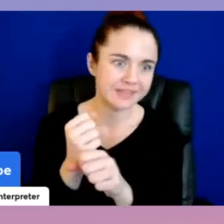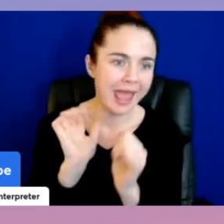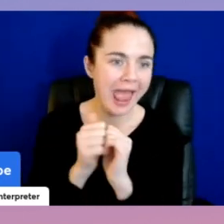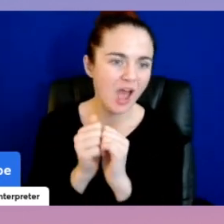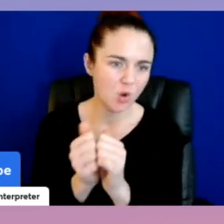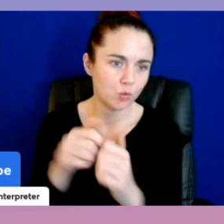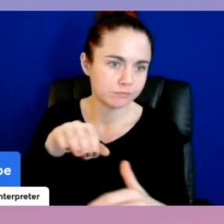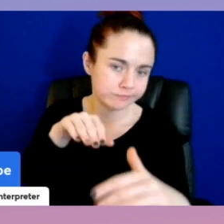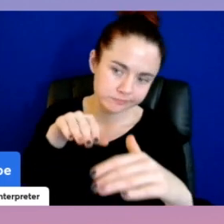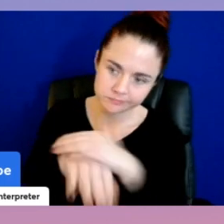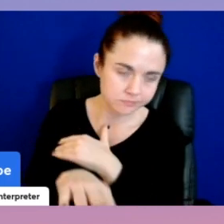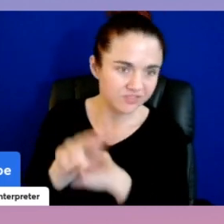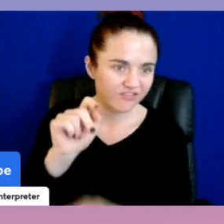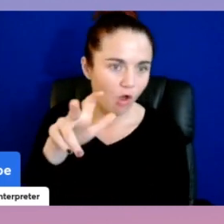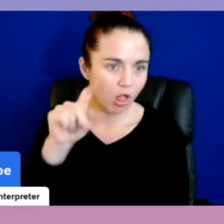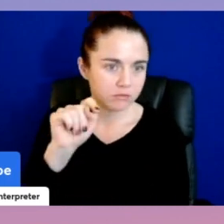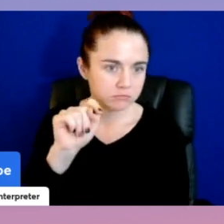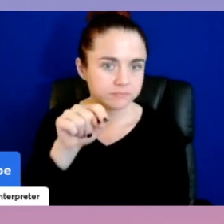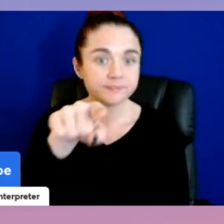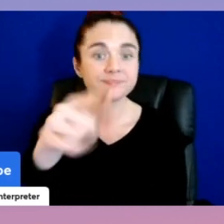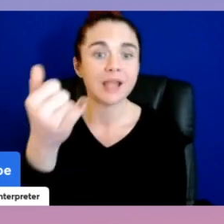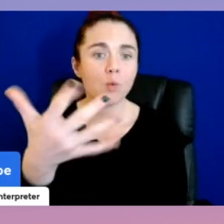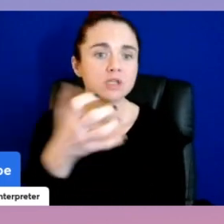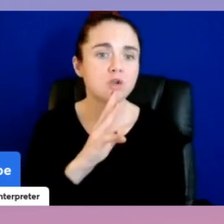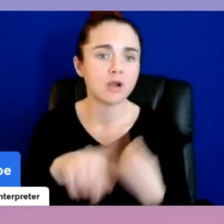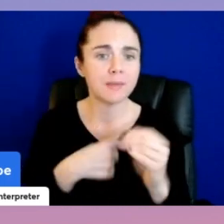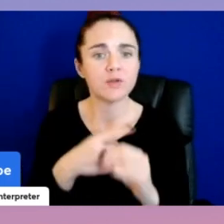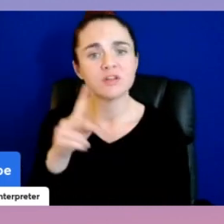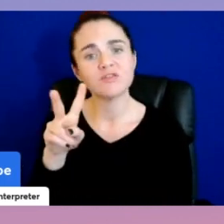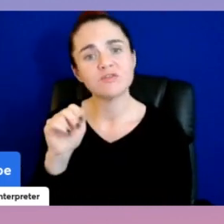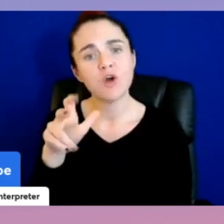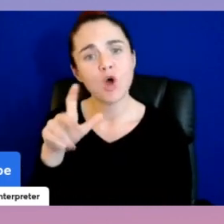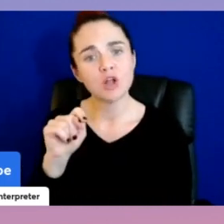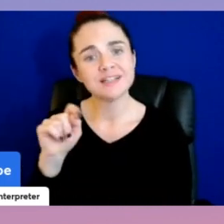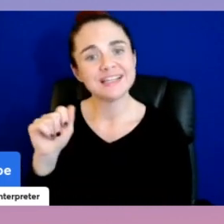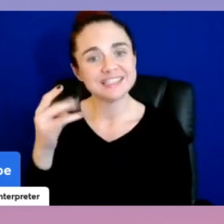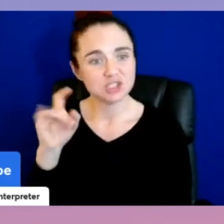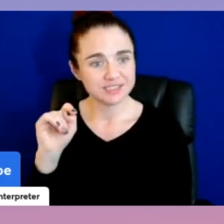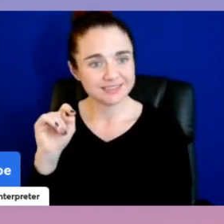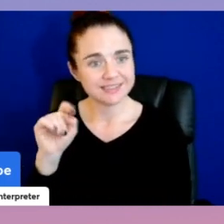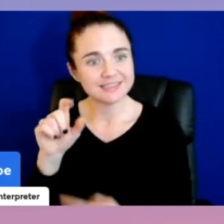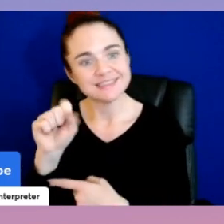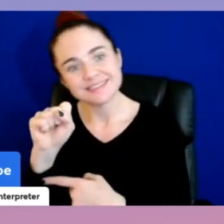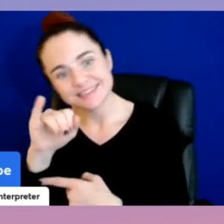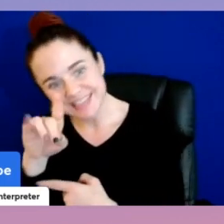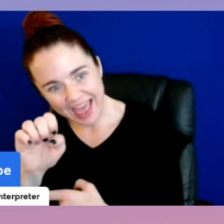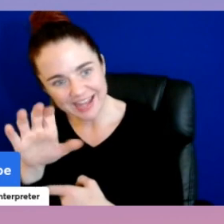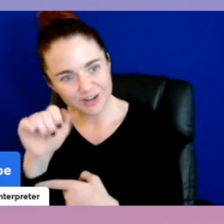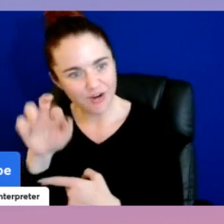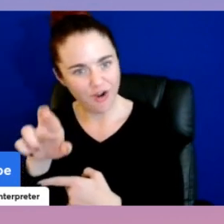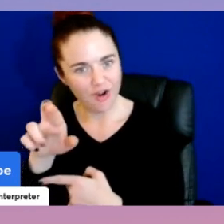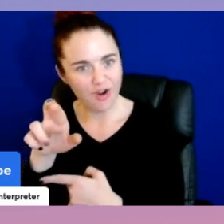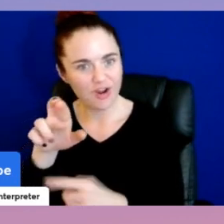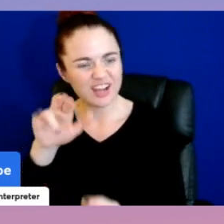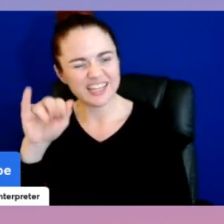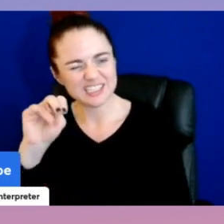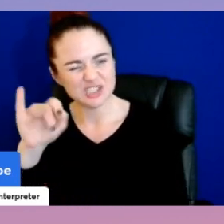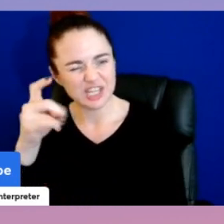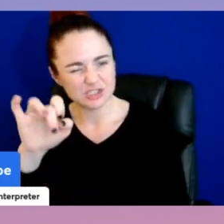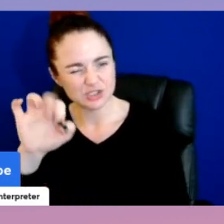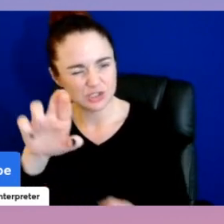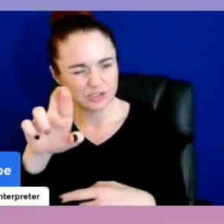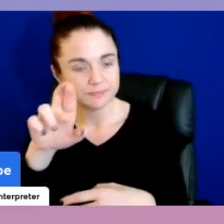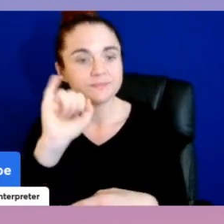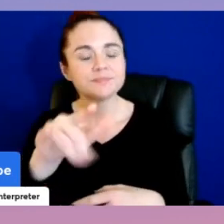from here, we want to talk a little bit about the Vault agent sidecar injector. The Vault agent workflow in